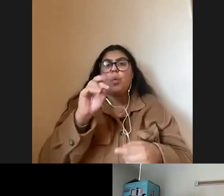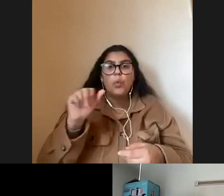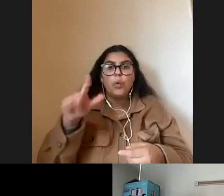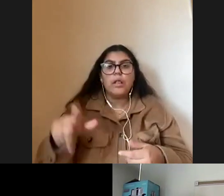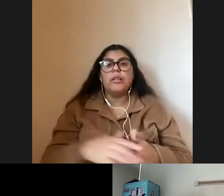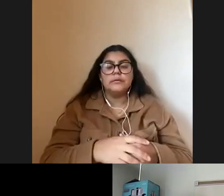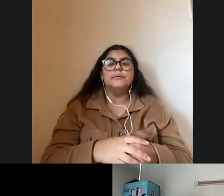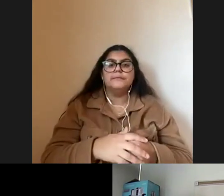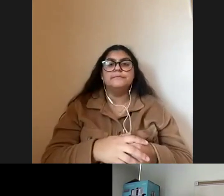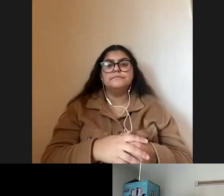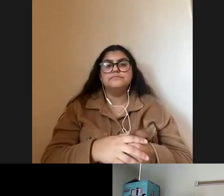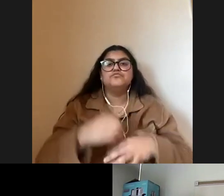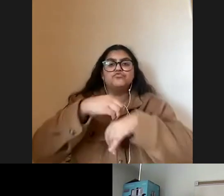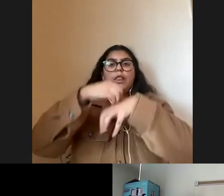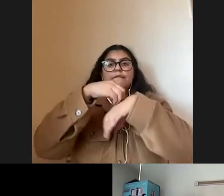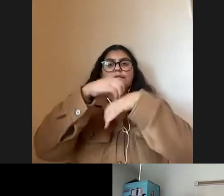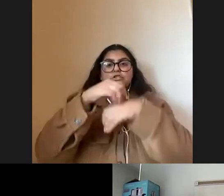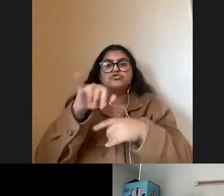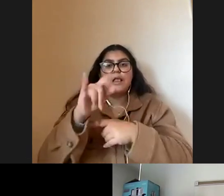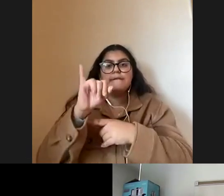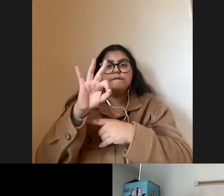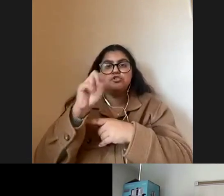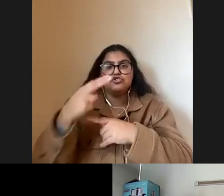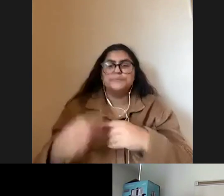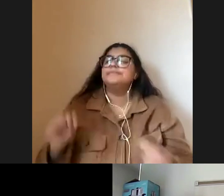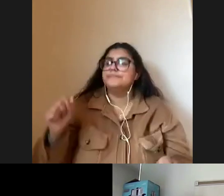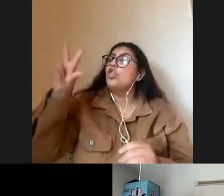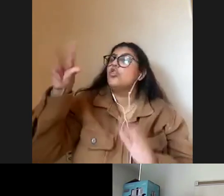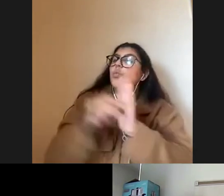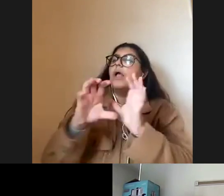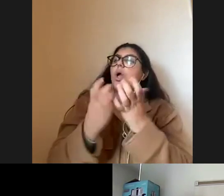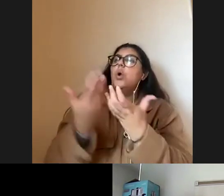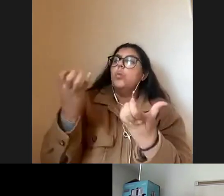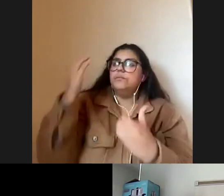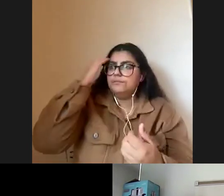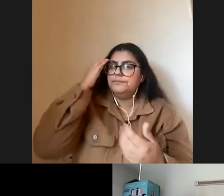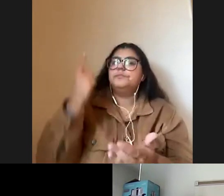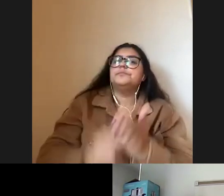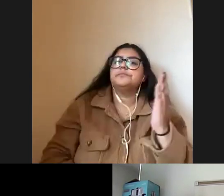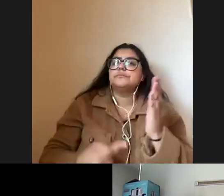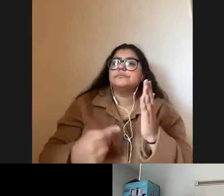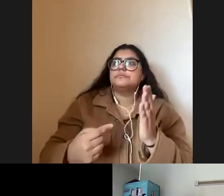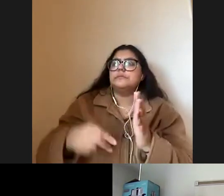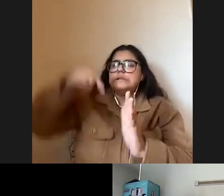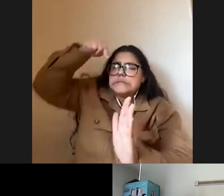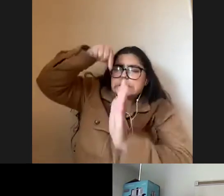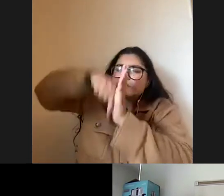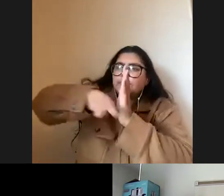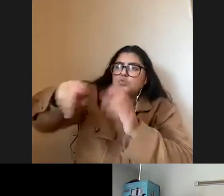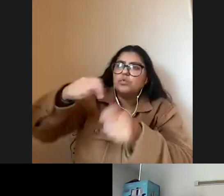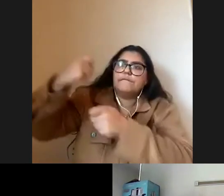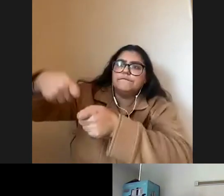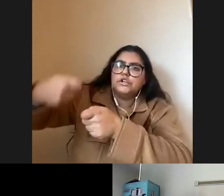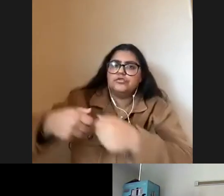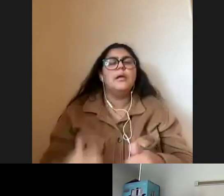Yeah. jellyfish. The B9ers third grade class want to know, what is the deepest you've ever been fishing? The